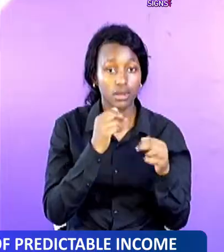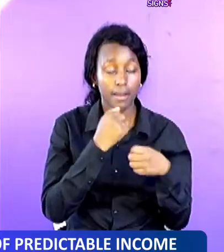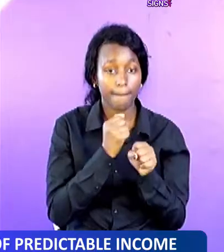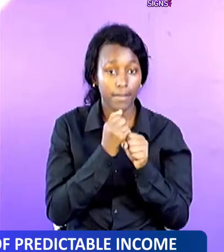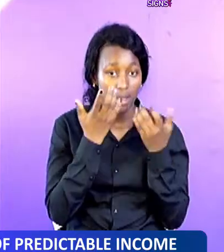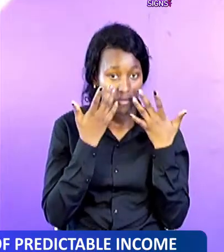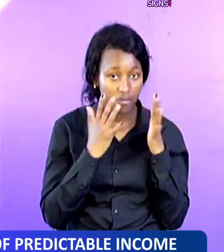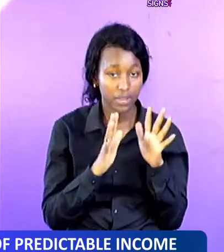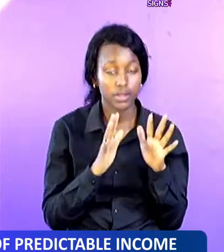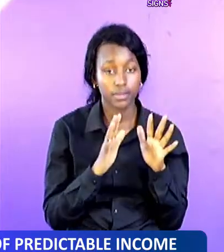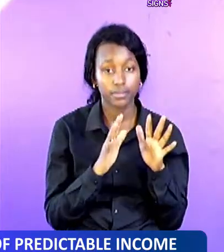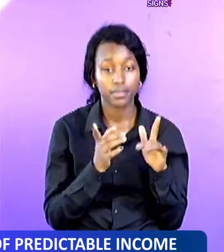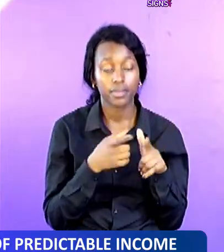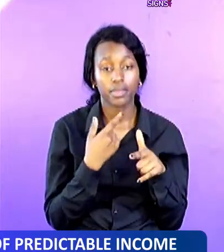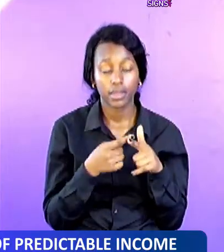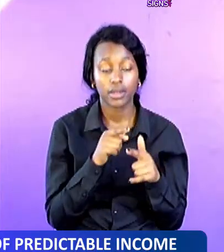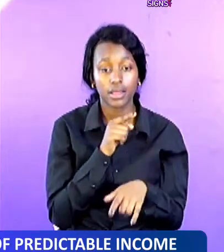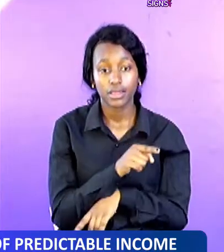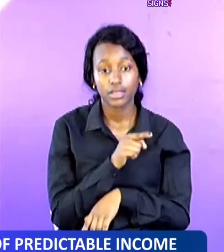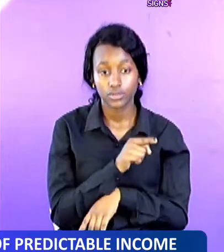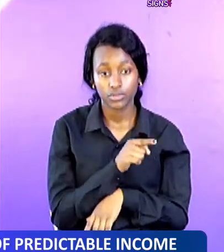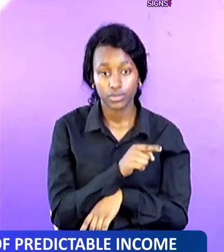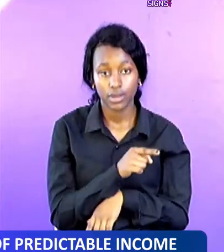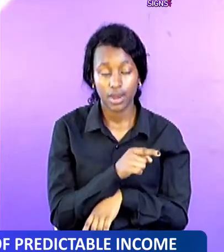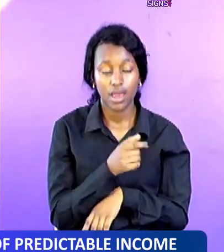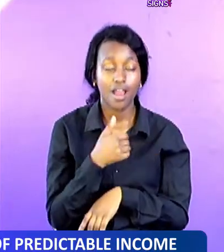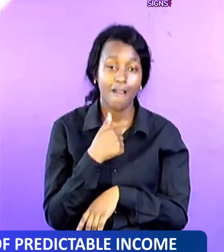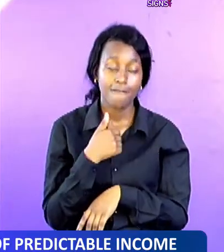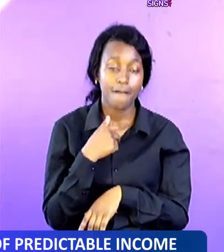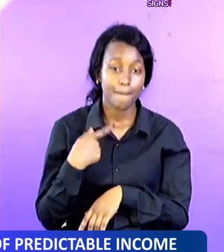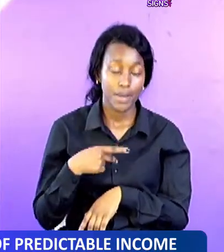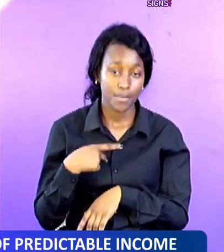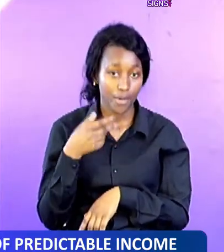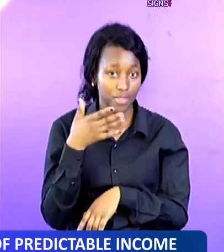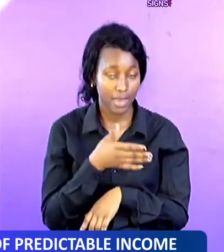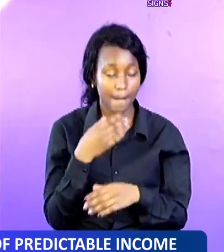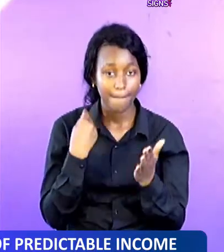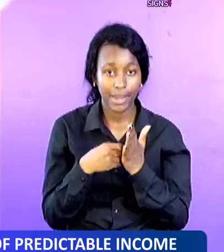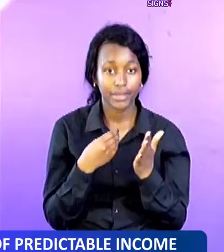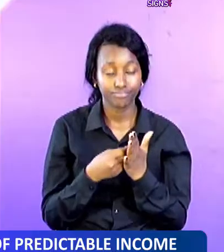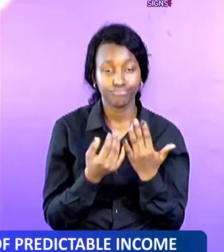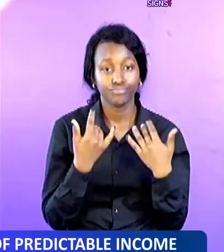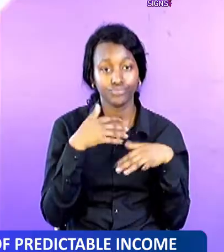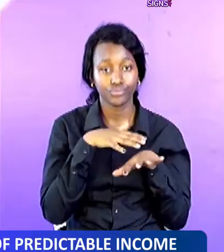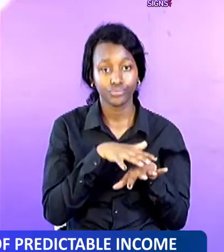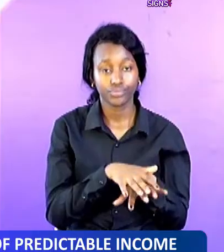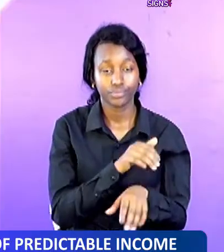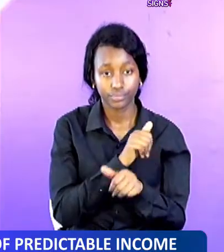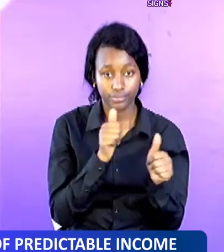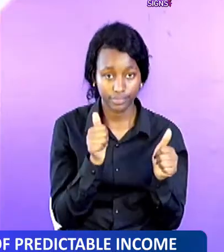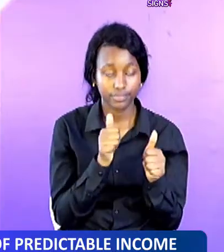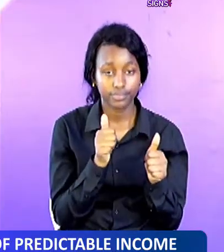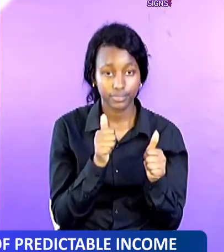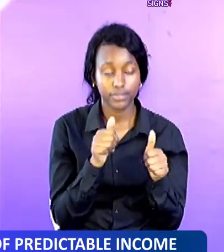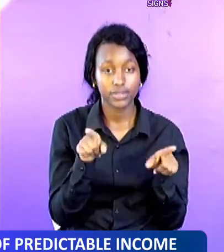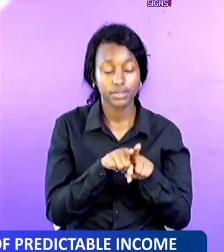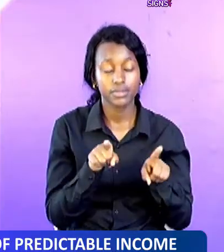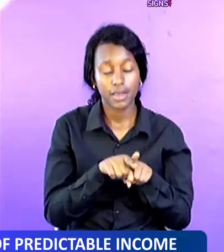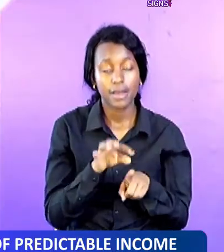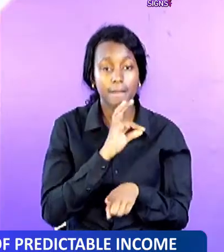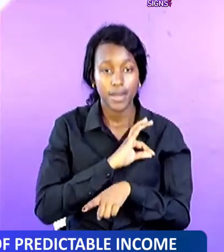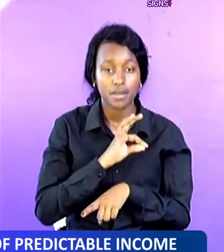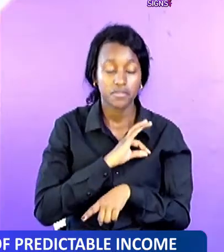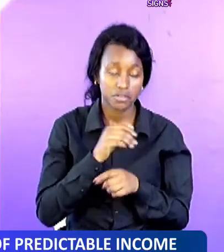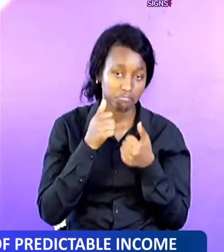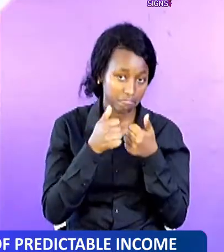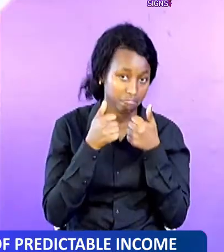working, then you already have tenants. There's already income flowing from the word go, and generally the returns